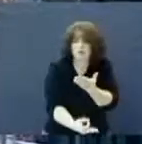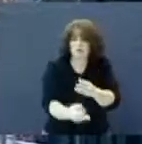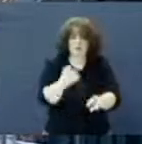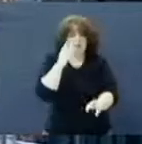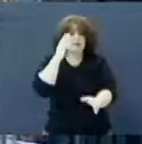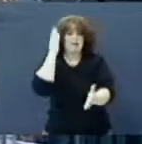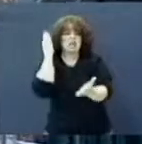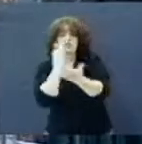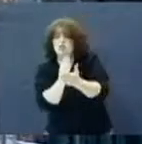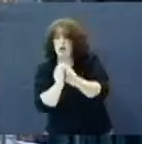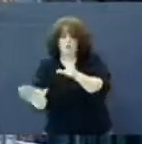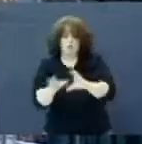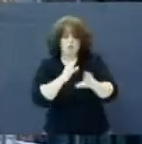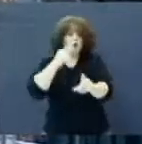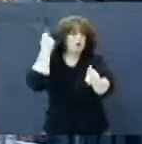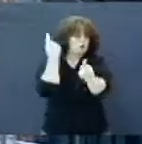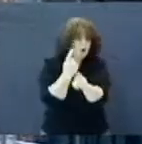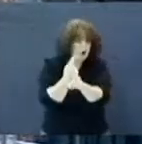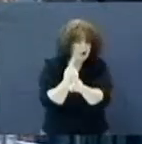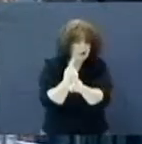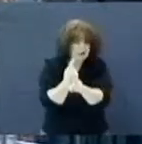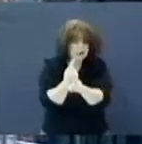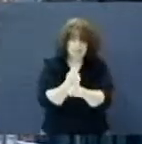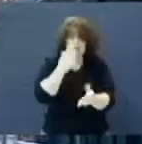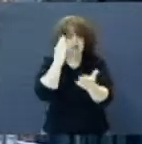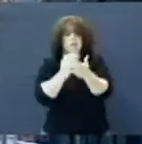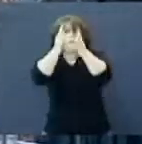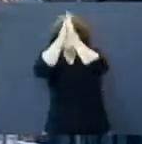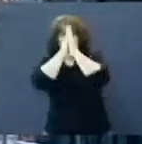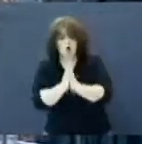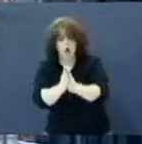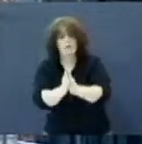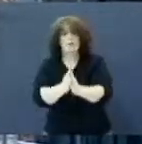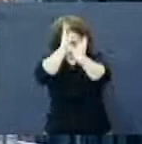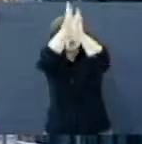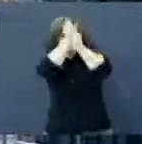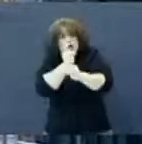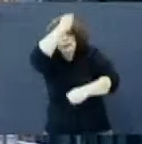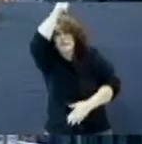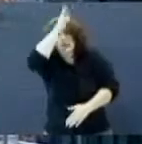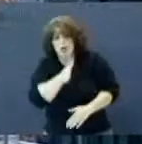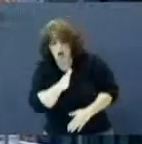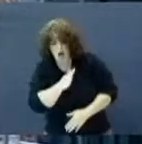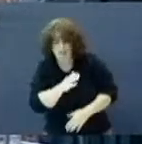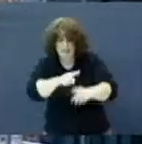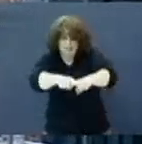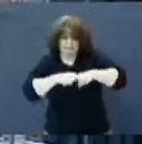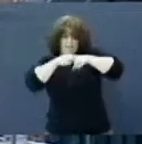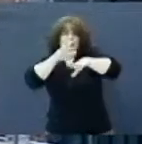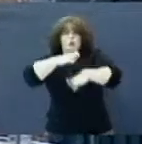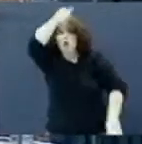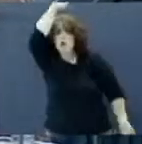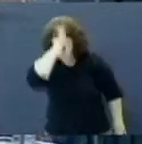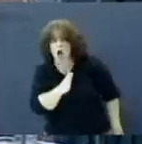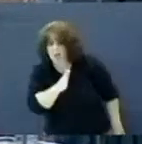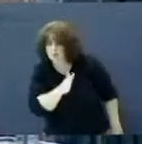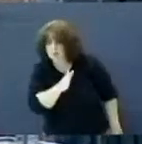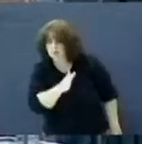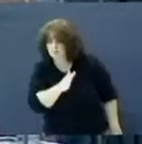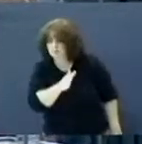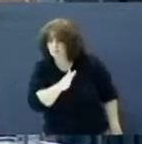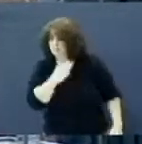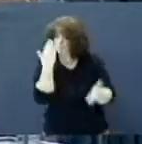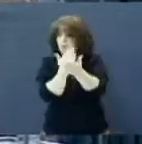things they used to do, and that's looking to God and praying and trusting God and leaning on Him.